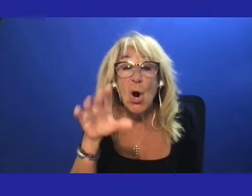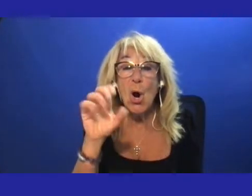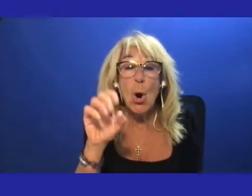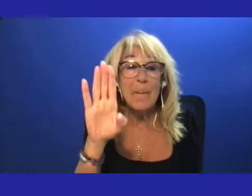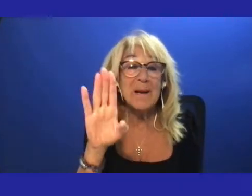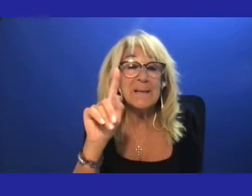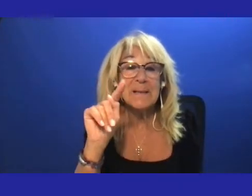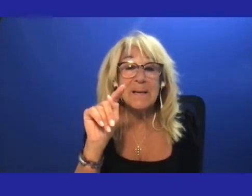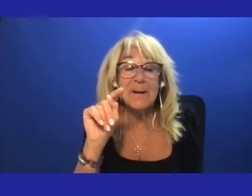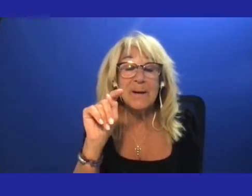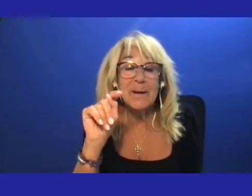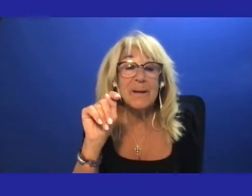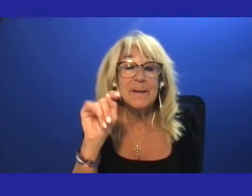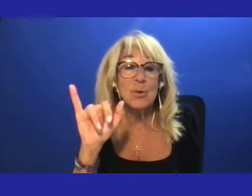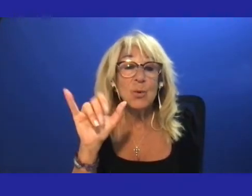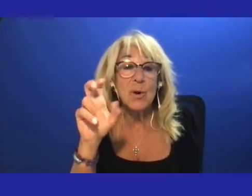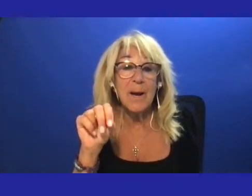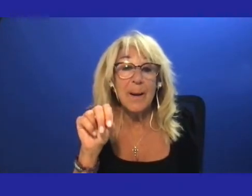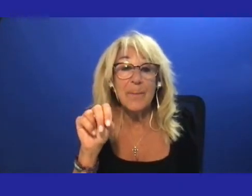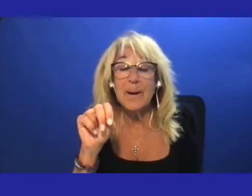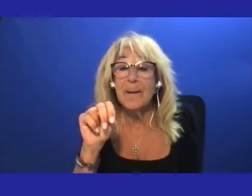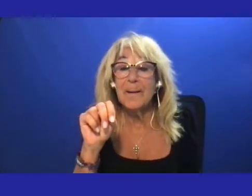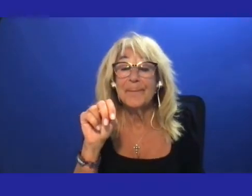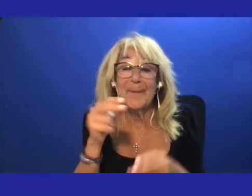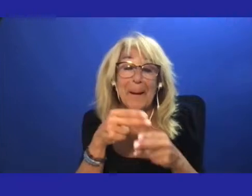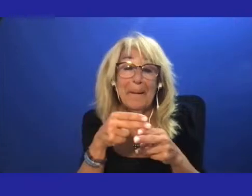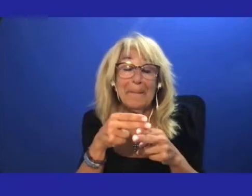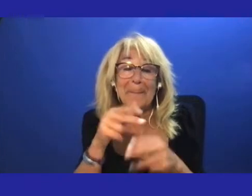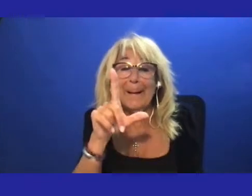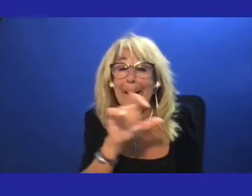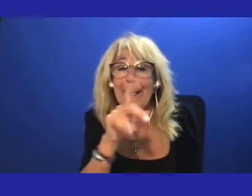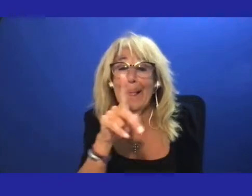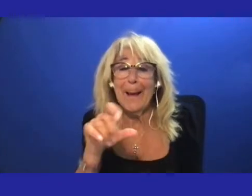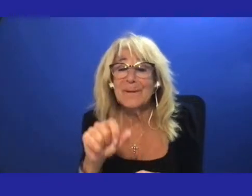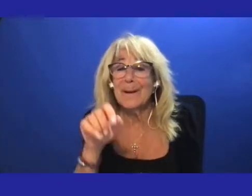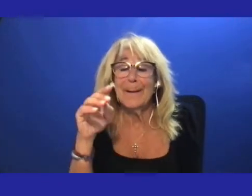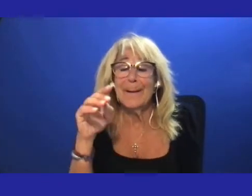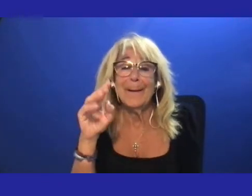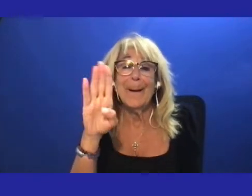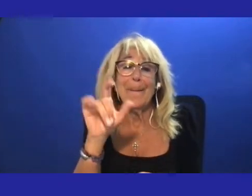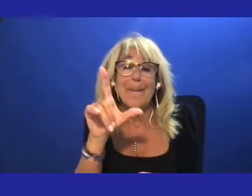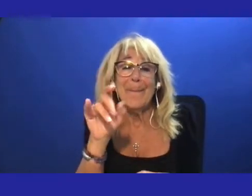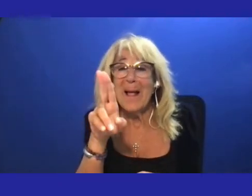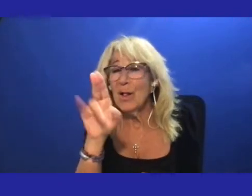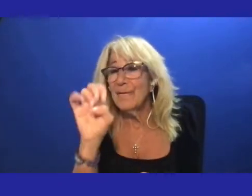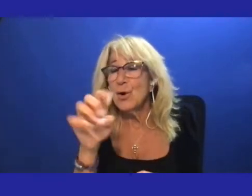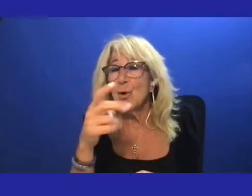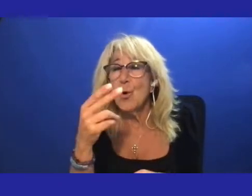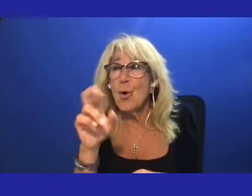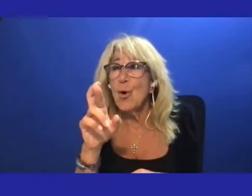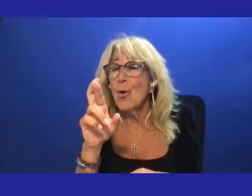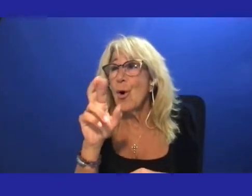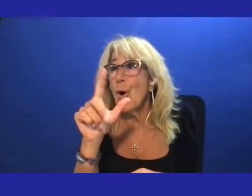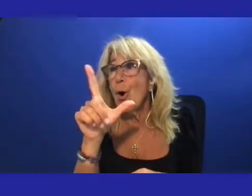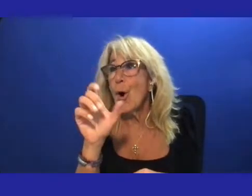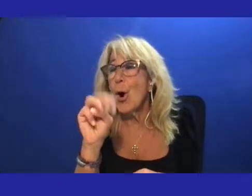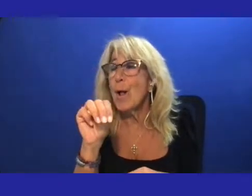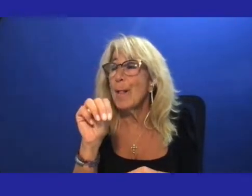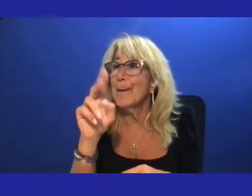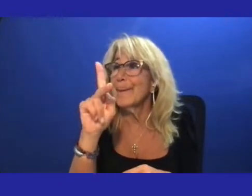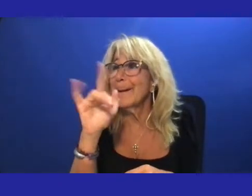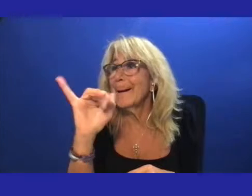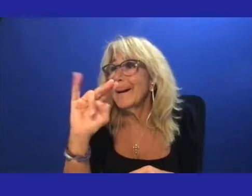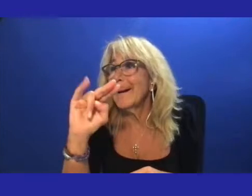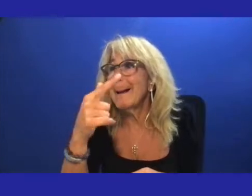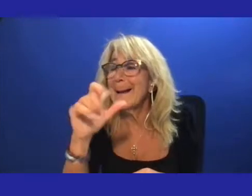have OBGYN mini labs over at Bellevue, Elmhurst, Harlem, Lincoln, Kings, and Jacobi,